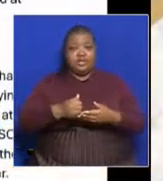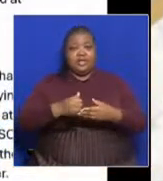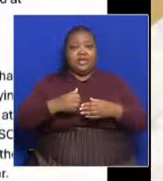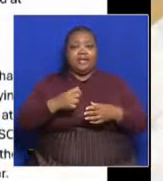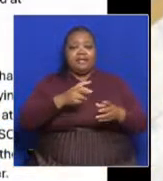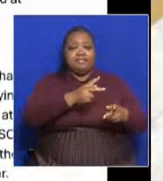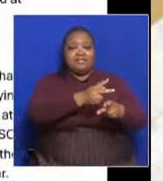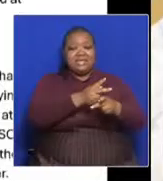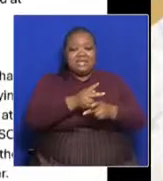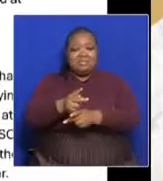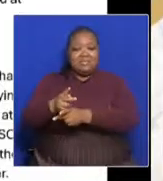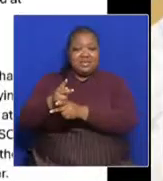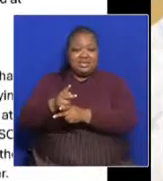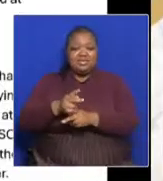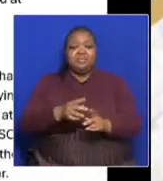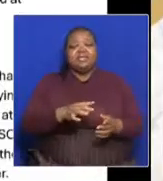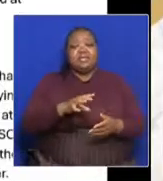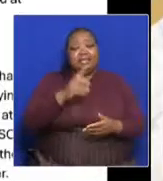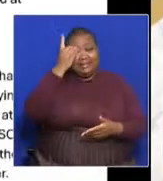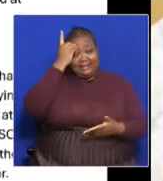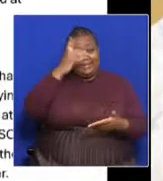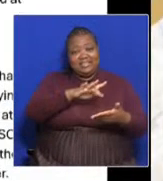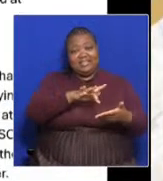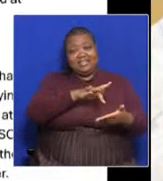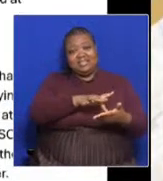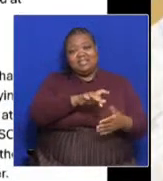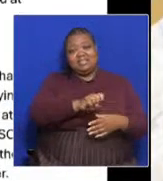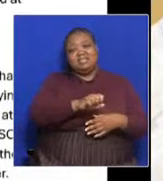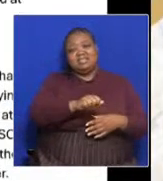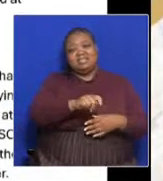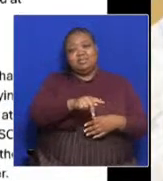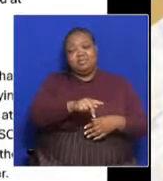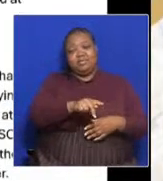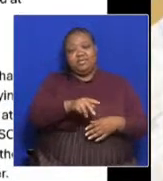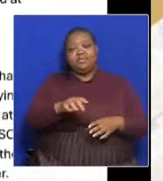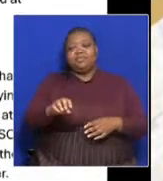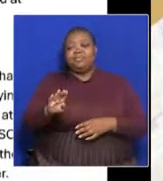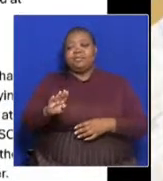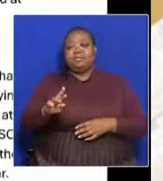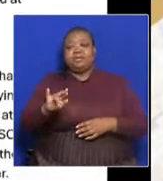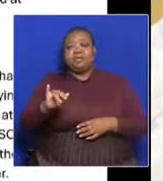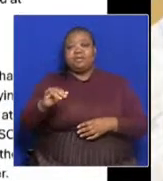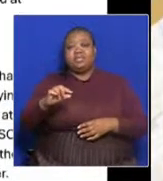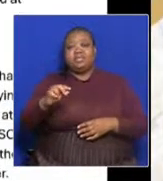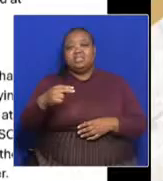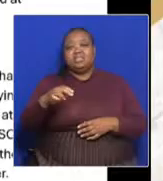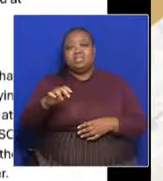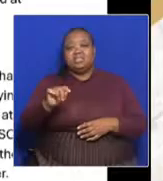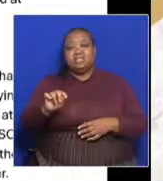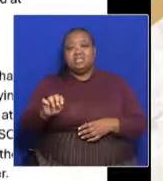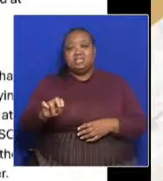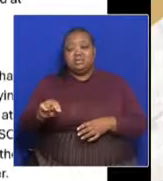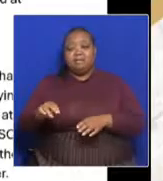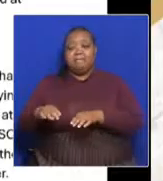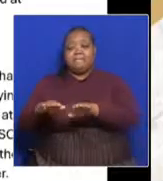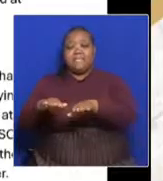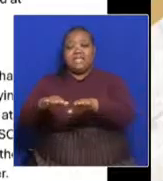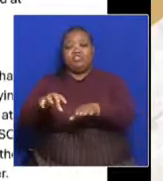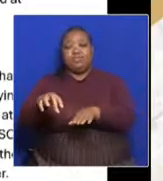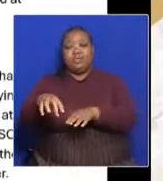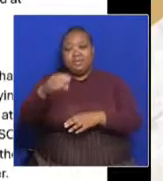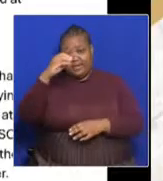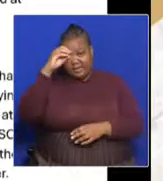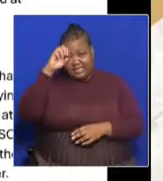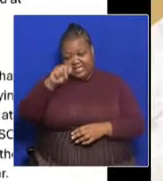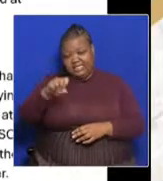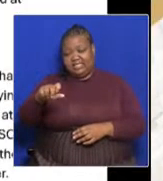SAP and Brighton Beach SAP, still had exhibits from our drug seizures conducted in February 2020 and